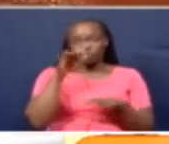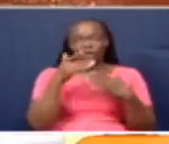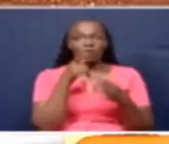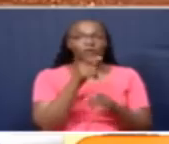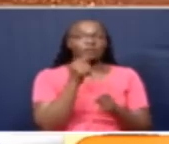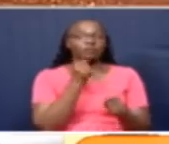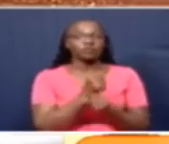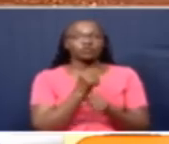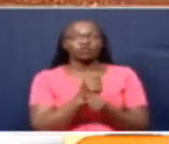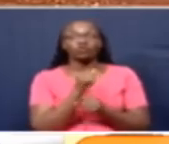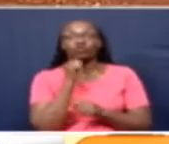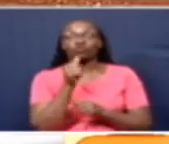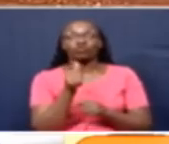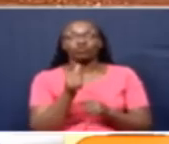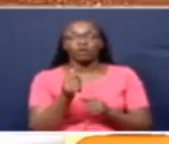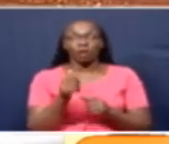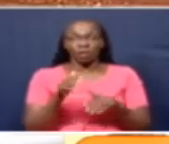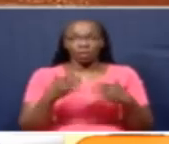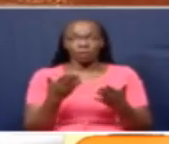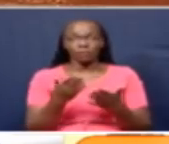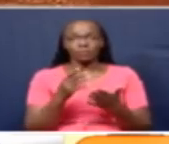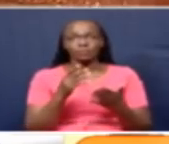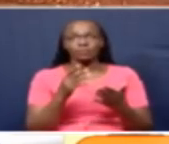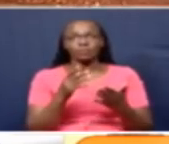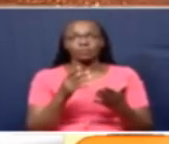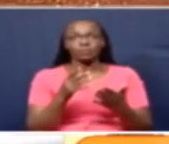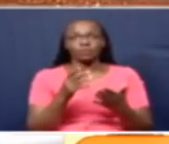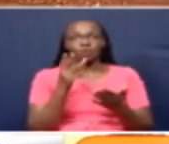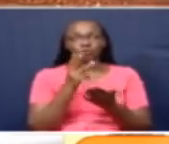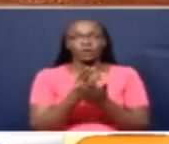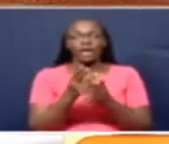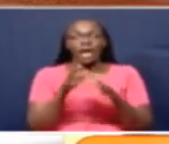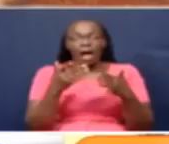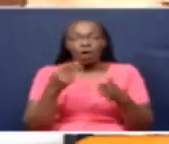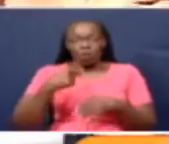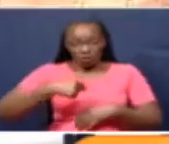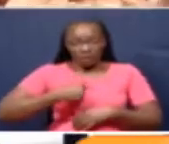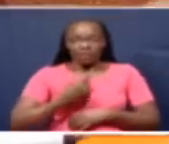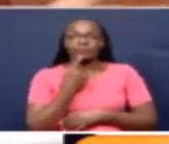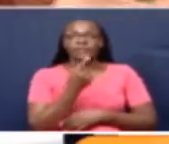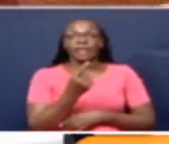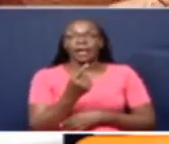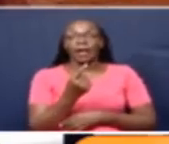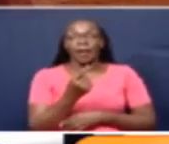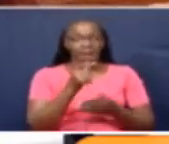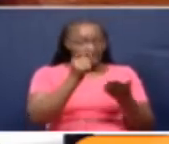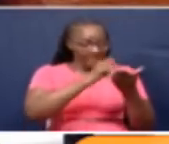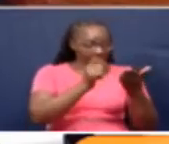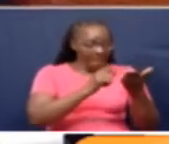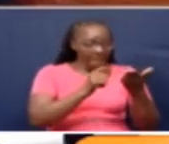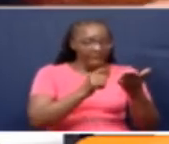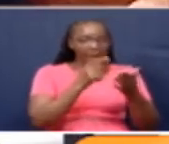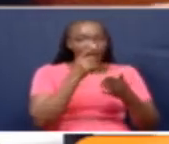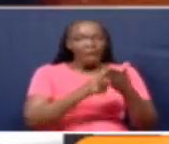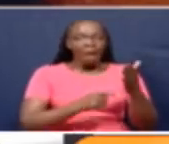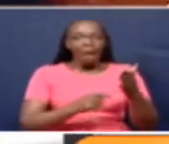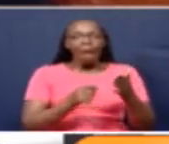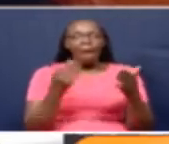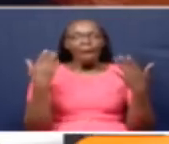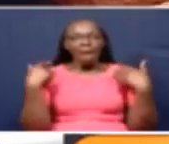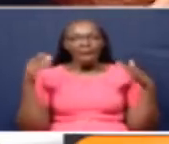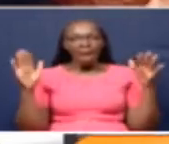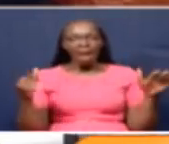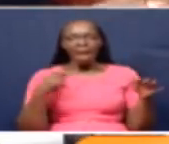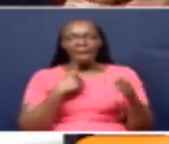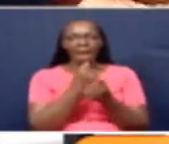it wasn't the way it was written. It was the way I sang it. It was written, Malaika,